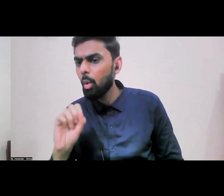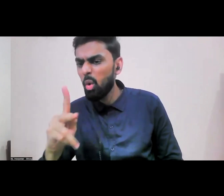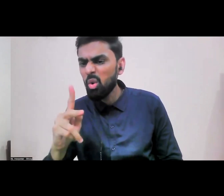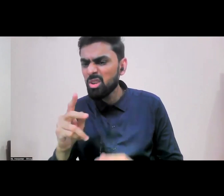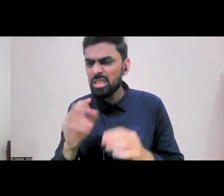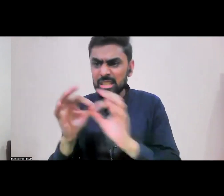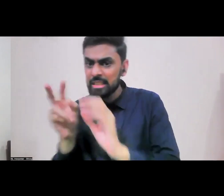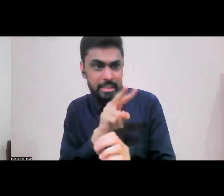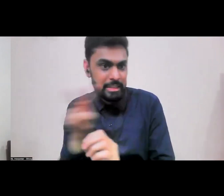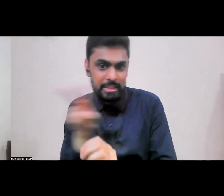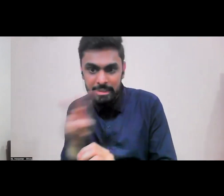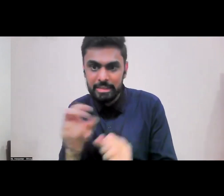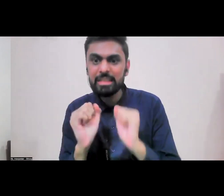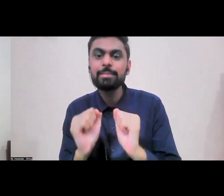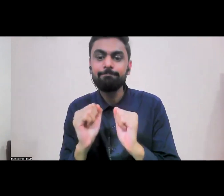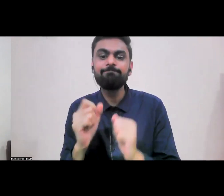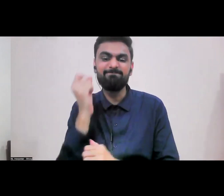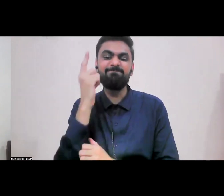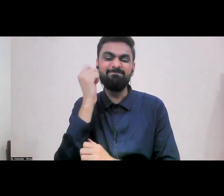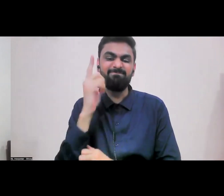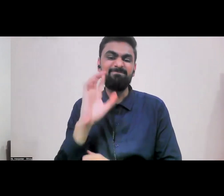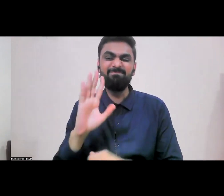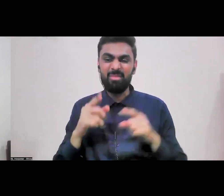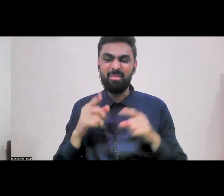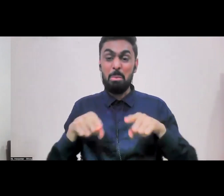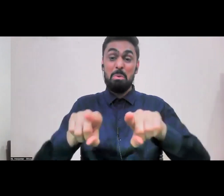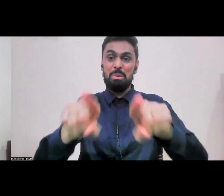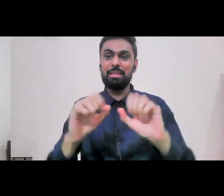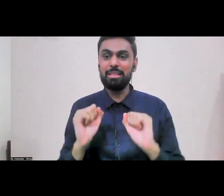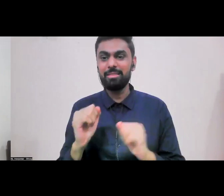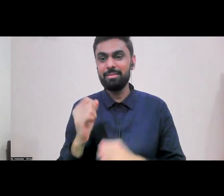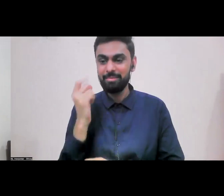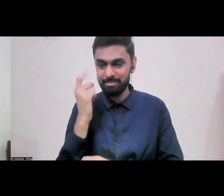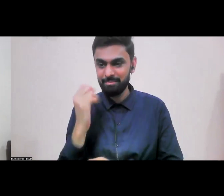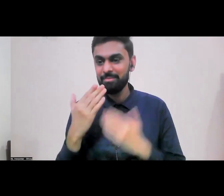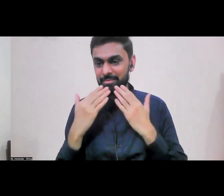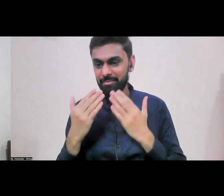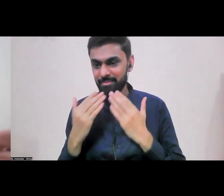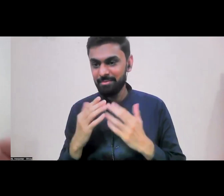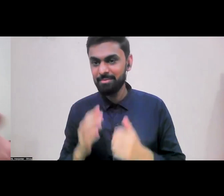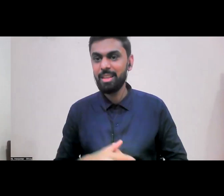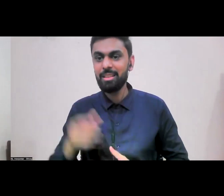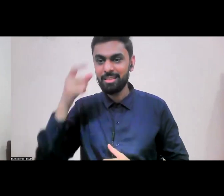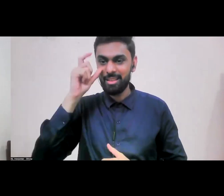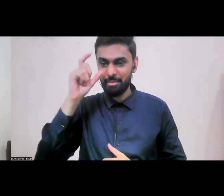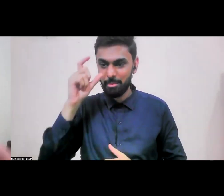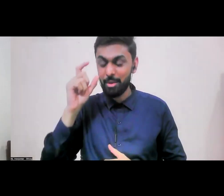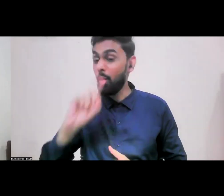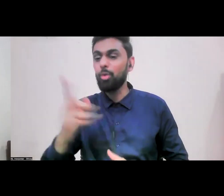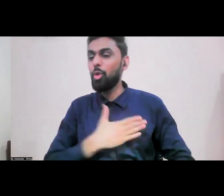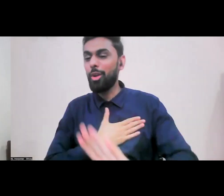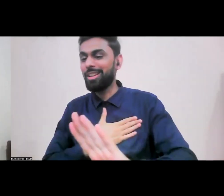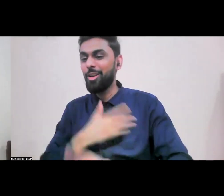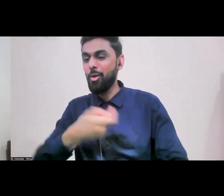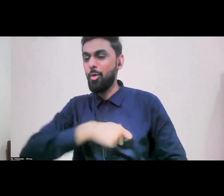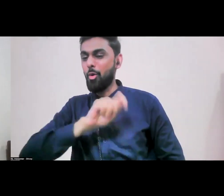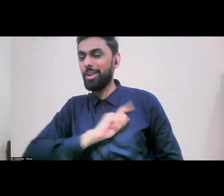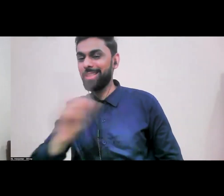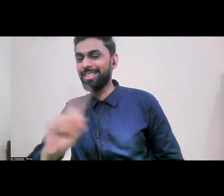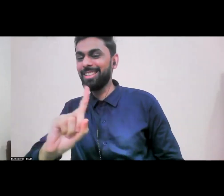and watch interpret at the same time. Yeah. Thanks a lot. Okay, Ulrike. Actually, it's Shivaji